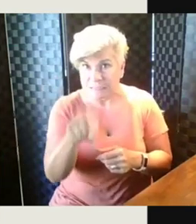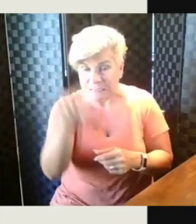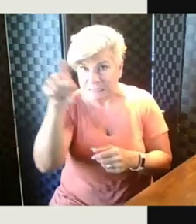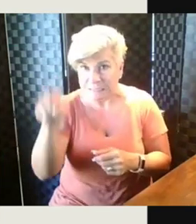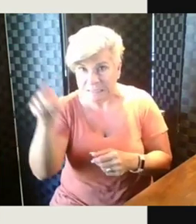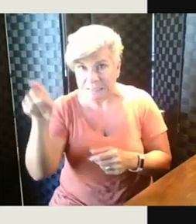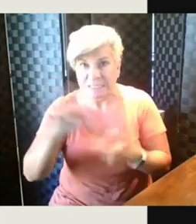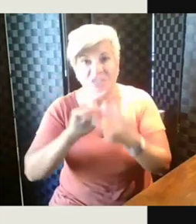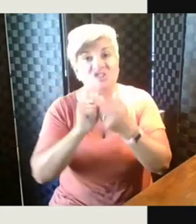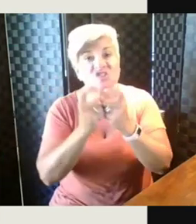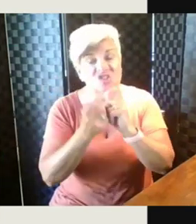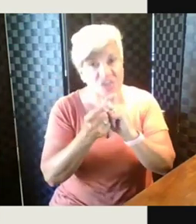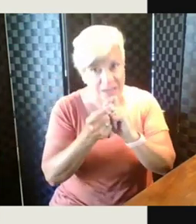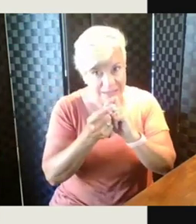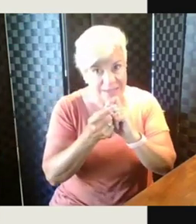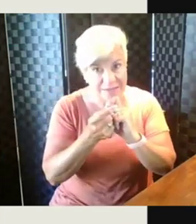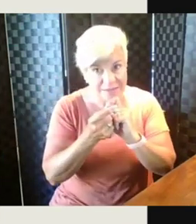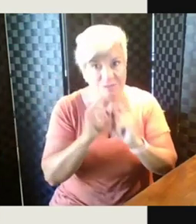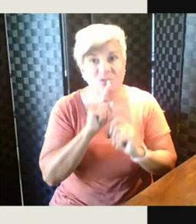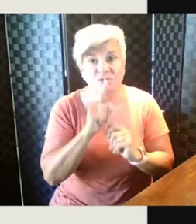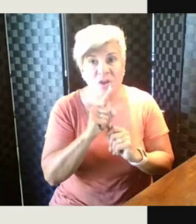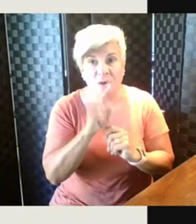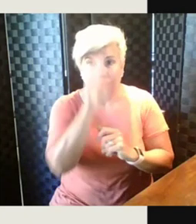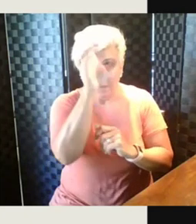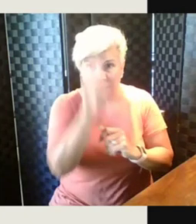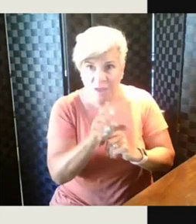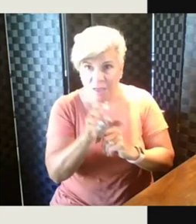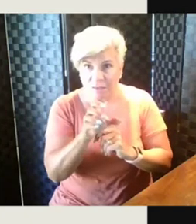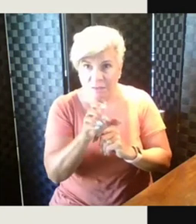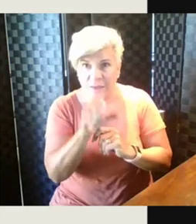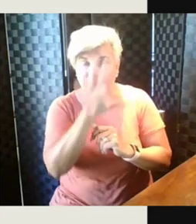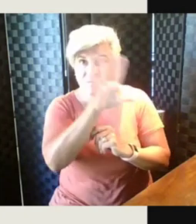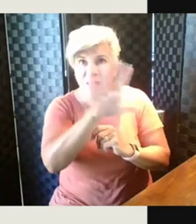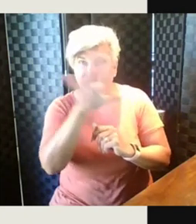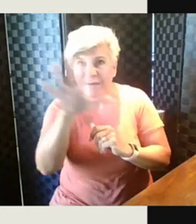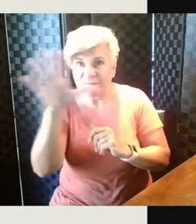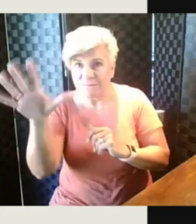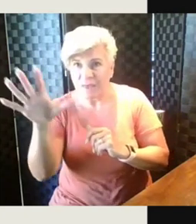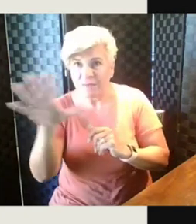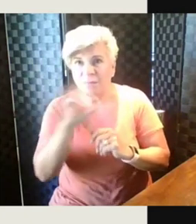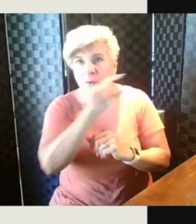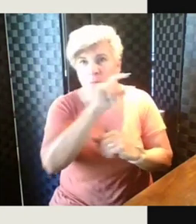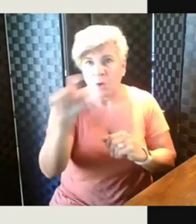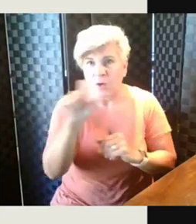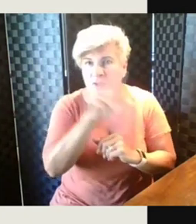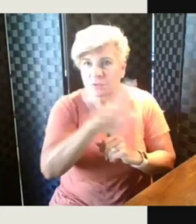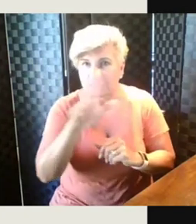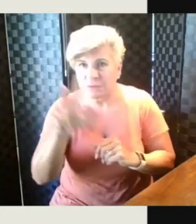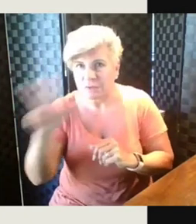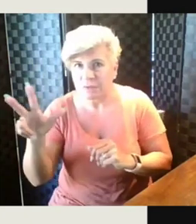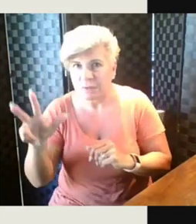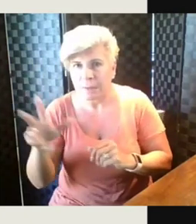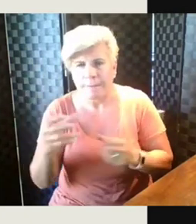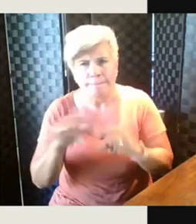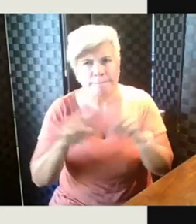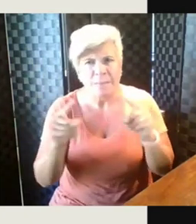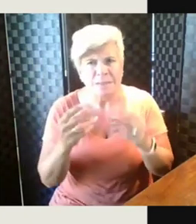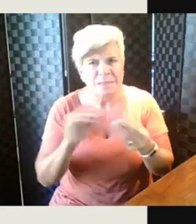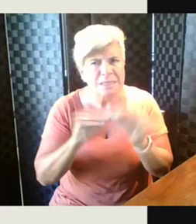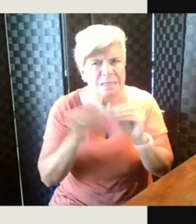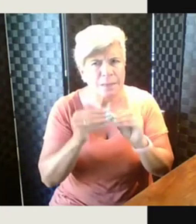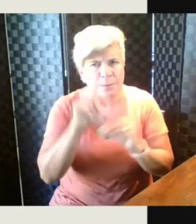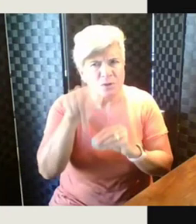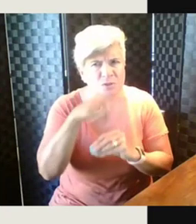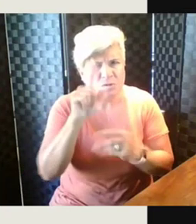row and column change, and so will the addition sentences. But did the amount of circles